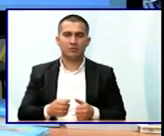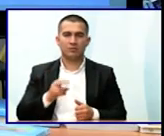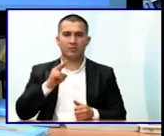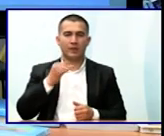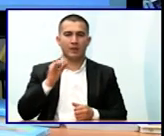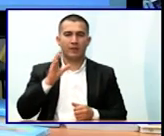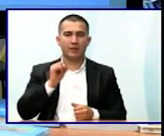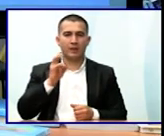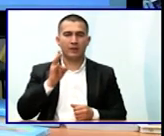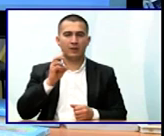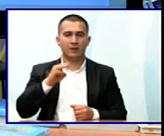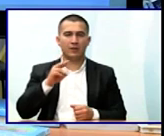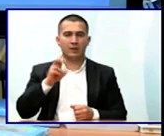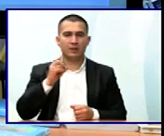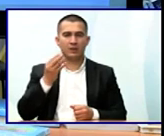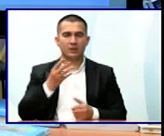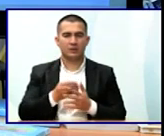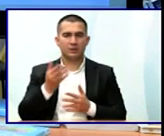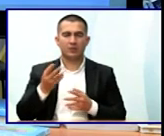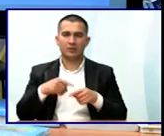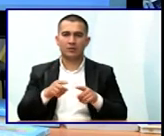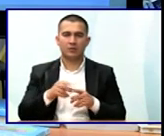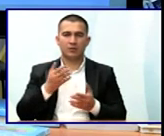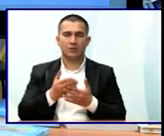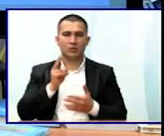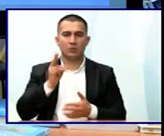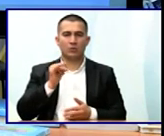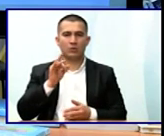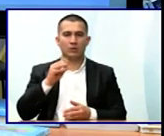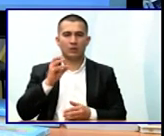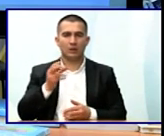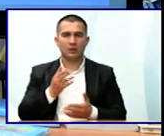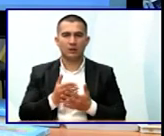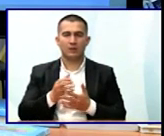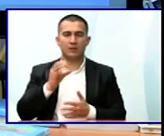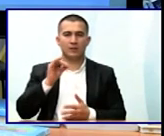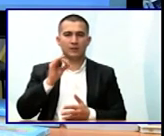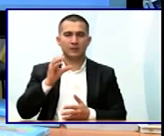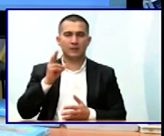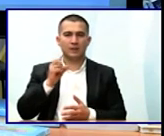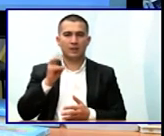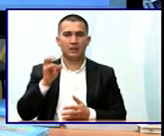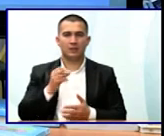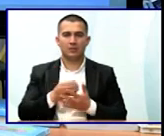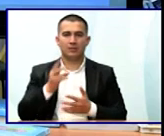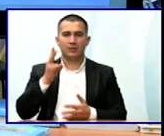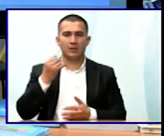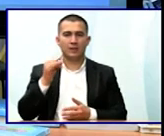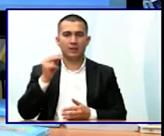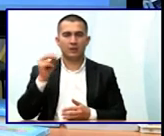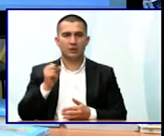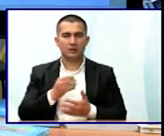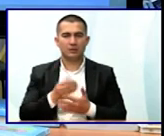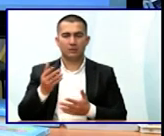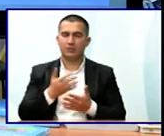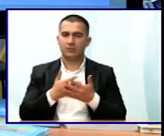Payvandlashning juda ko'p usullari bor. Masalan, kurtak payvand, iskana payvand hamda naycha payvand turlari